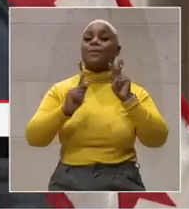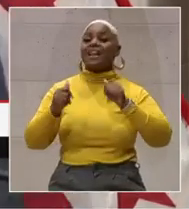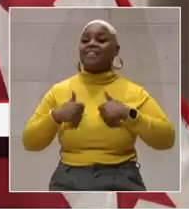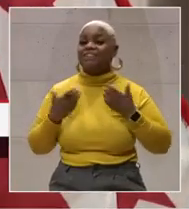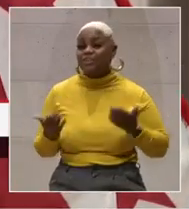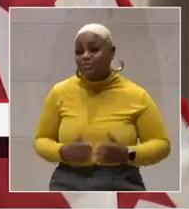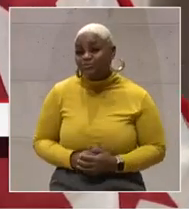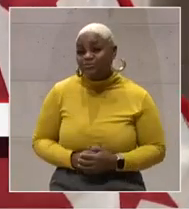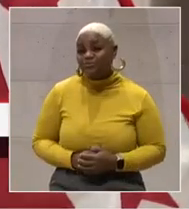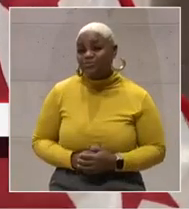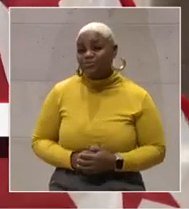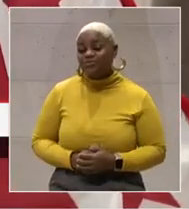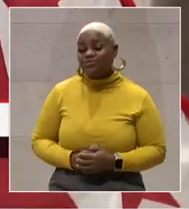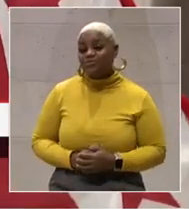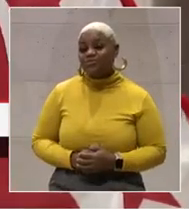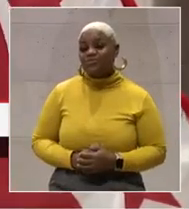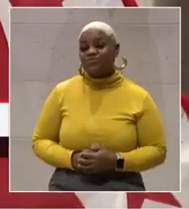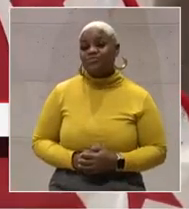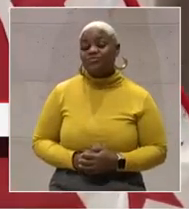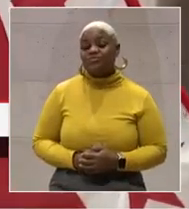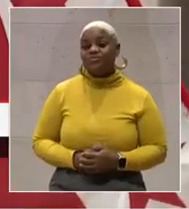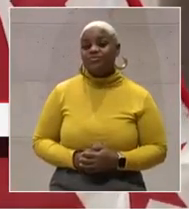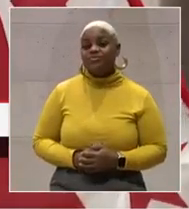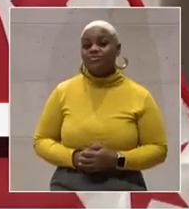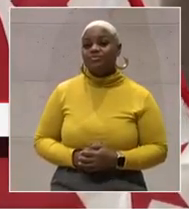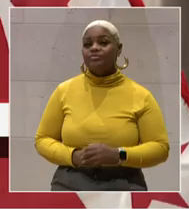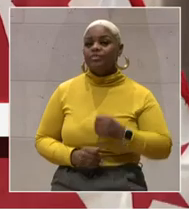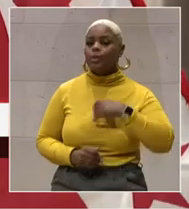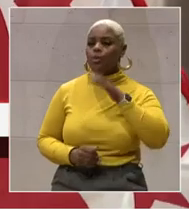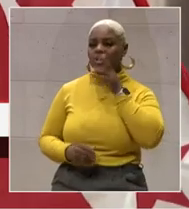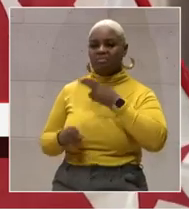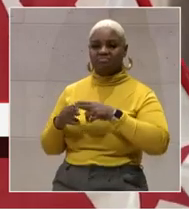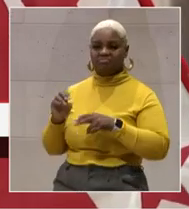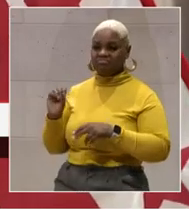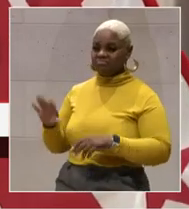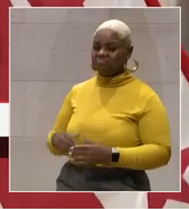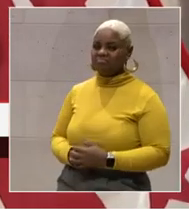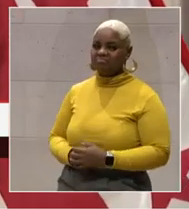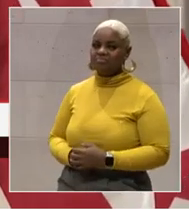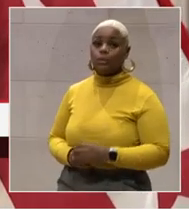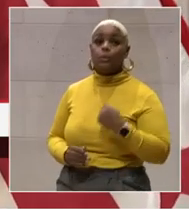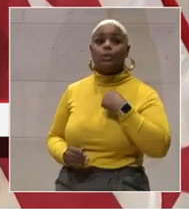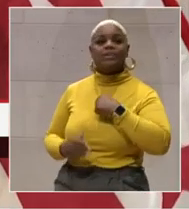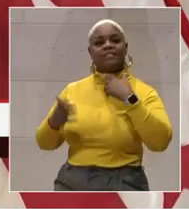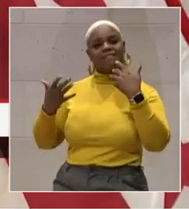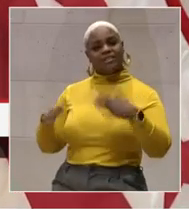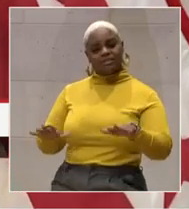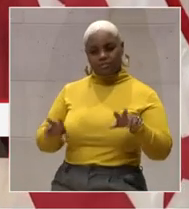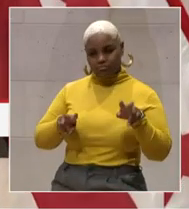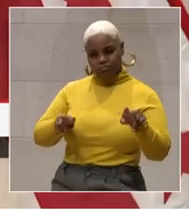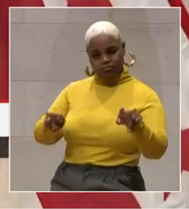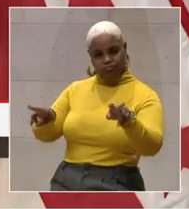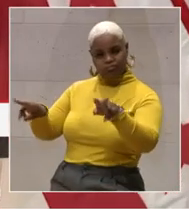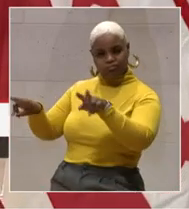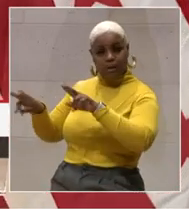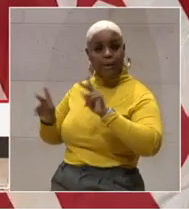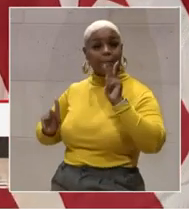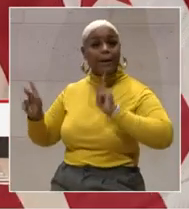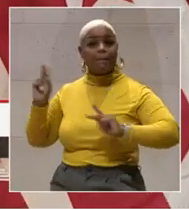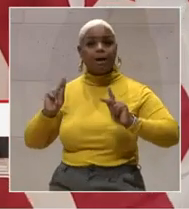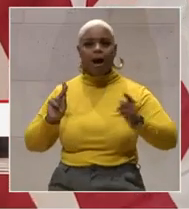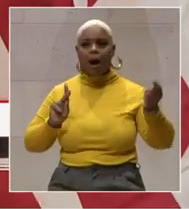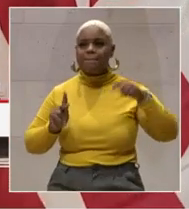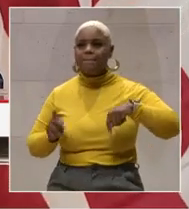I'll keep it brief. We saw what can happen when we get a group of people together and create a housing